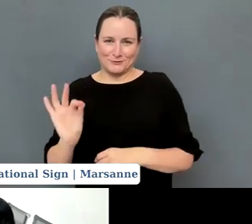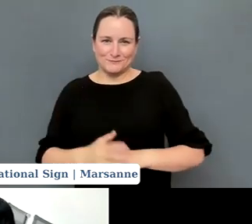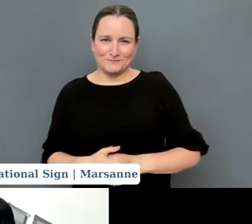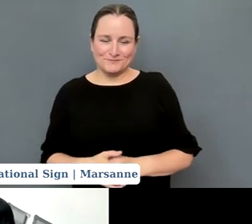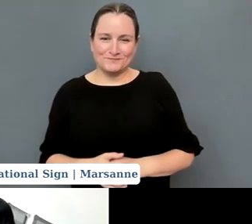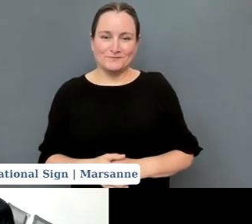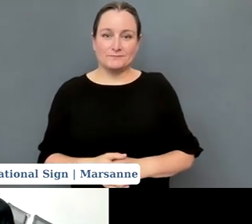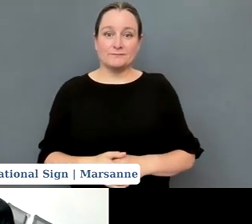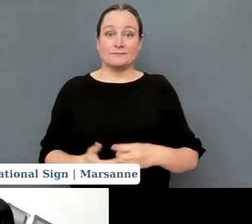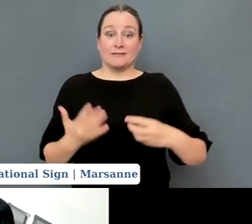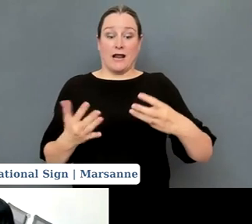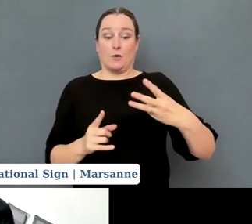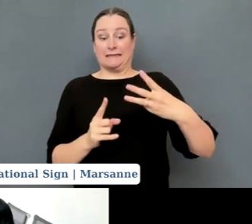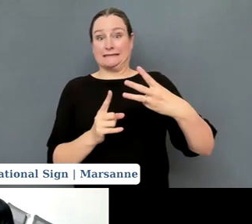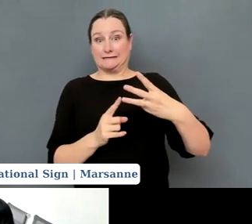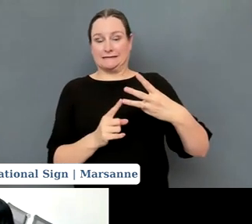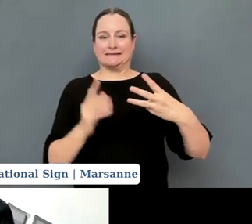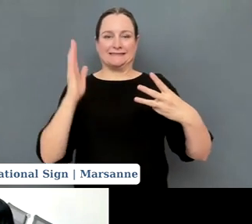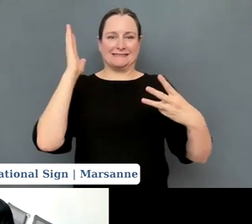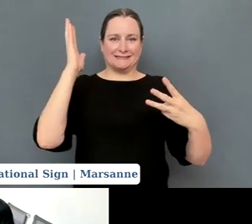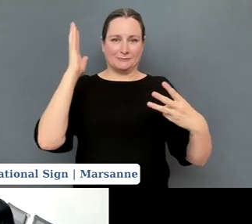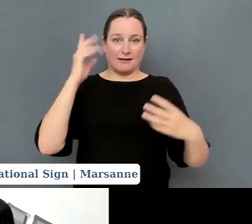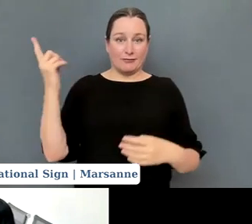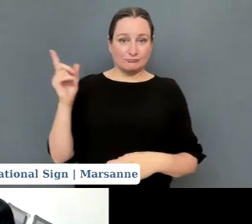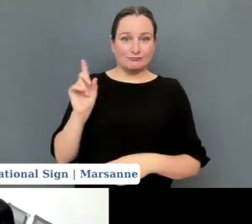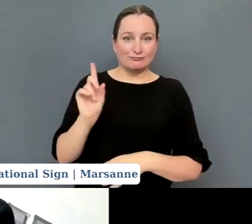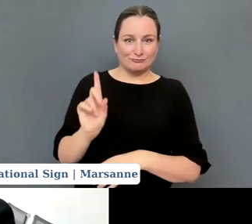to say that I think in a presentation,